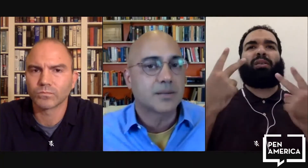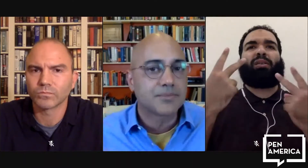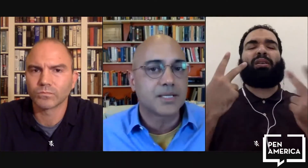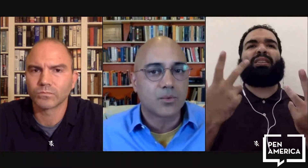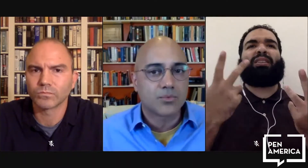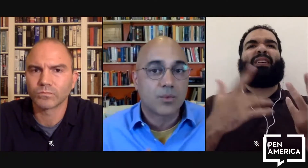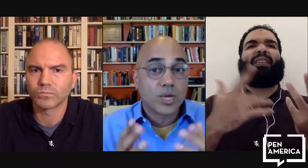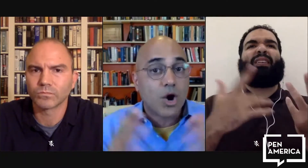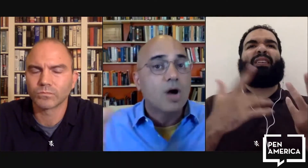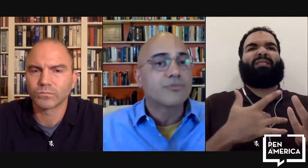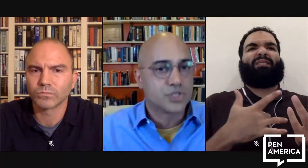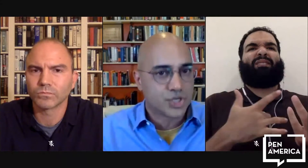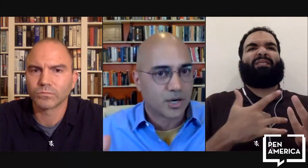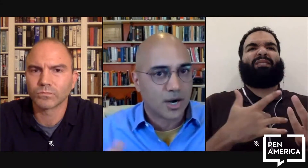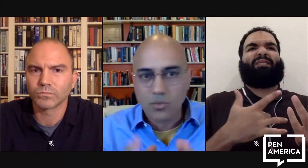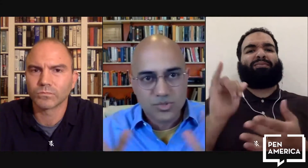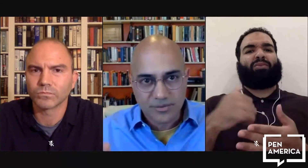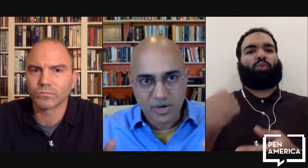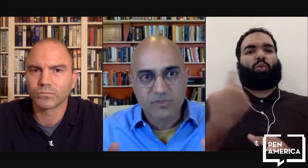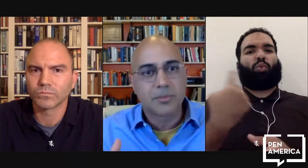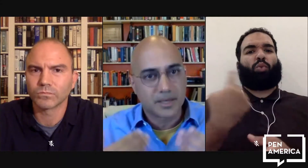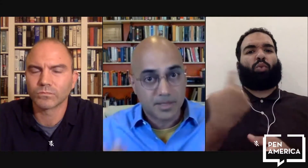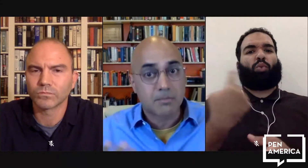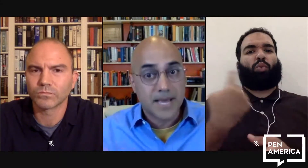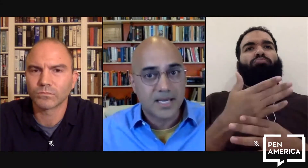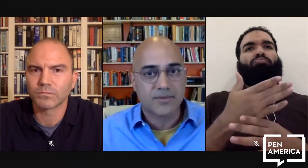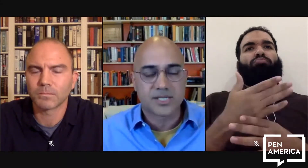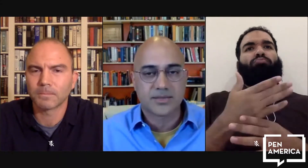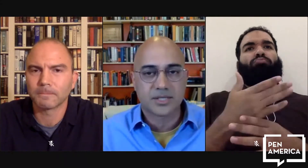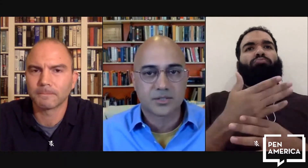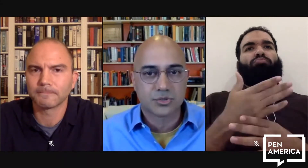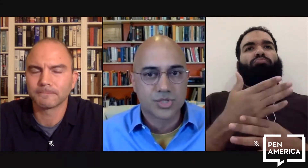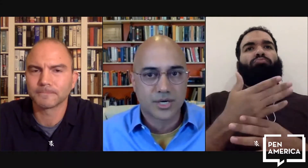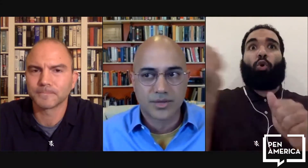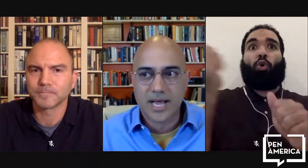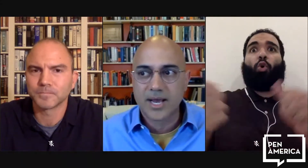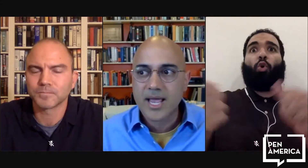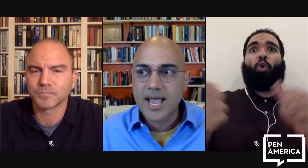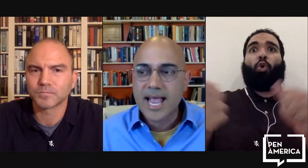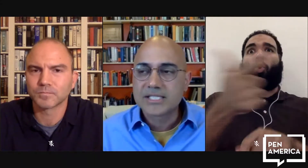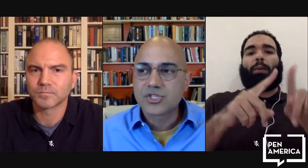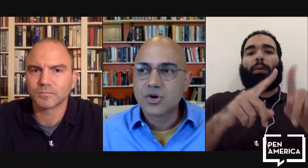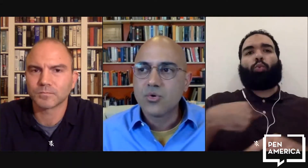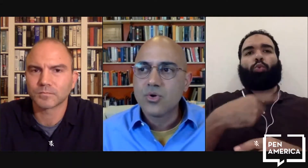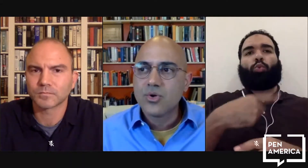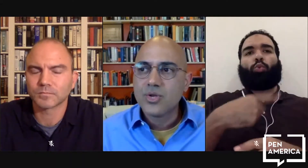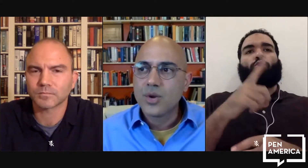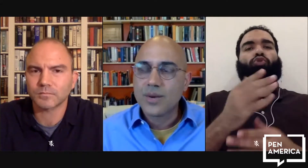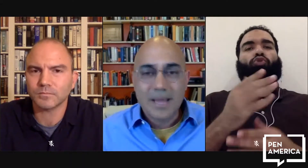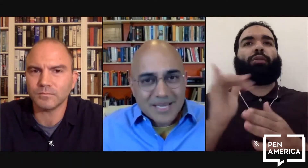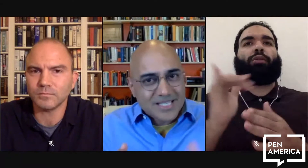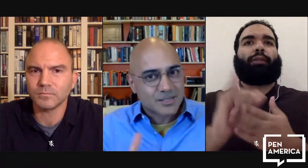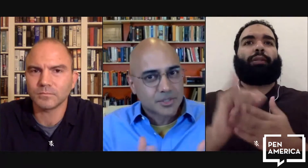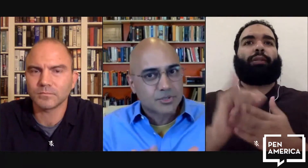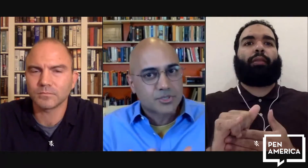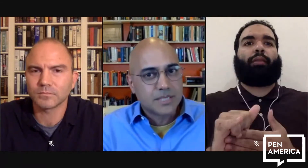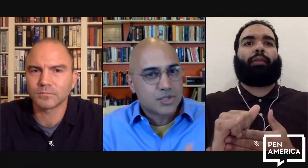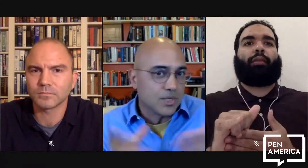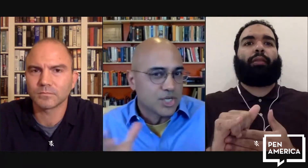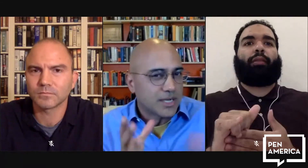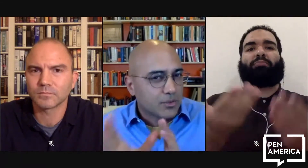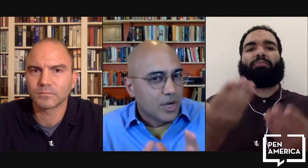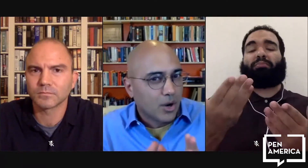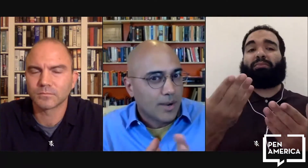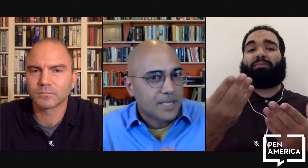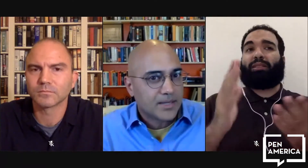to be something that we often share. I won't say for everybody, but many of us, I think, do share that. And so, and maybe it's similar to being